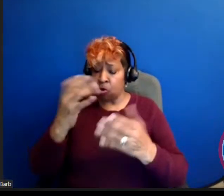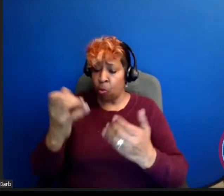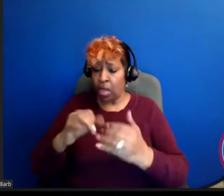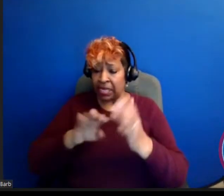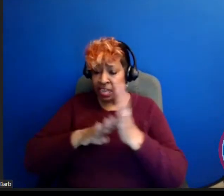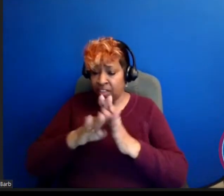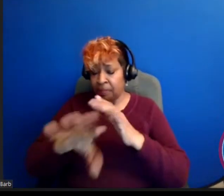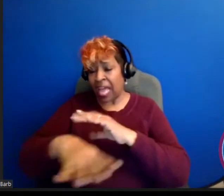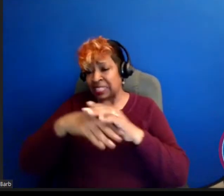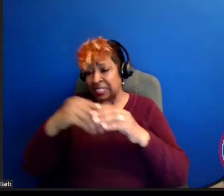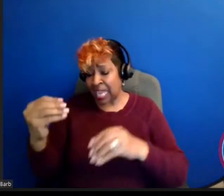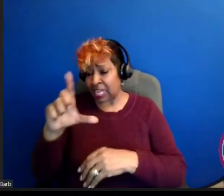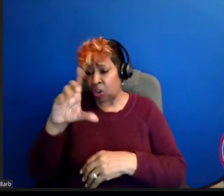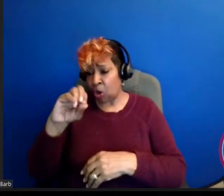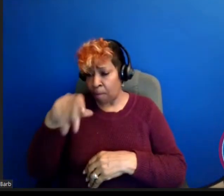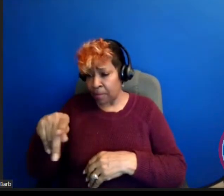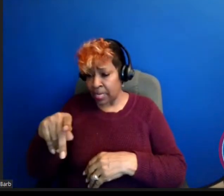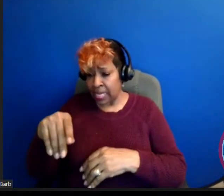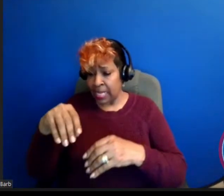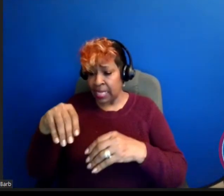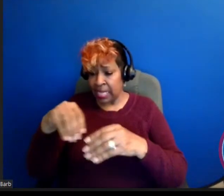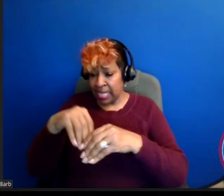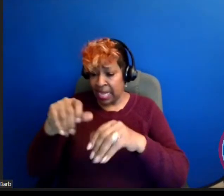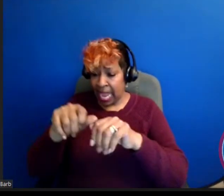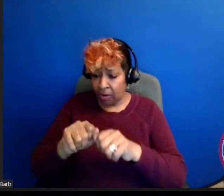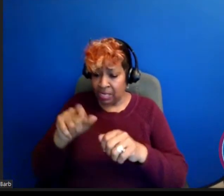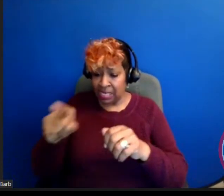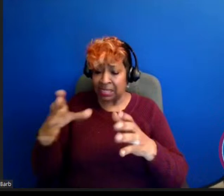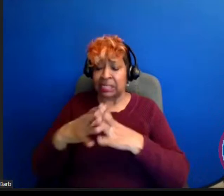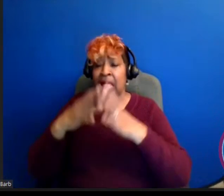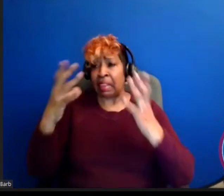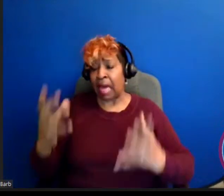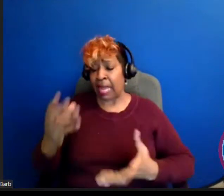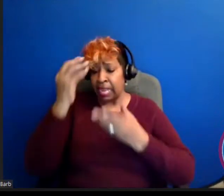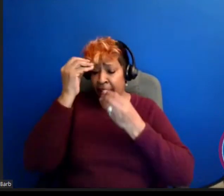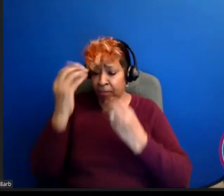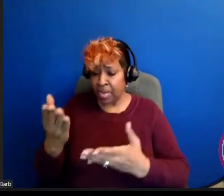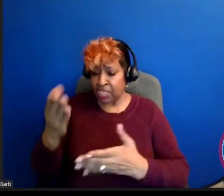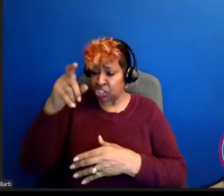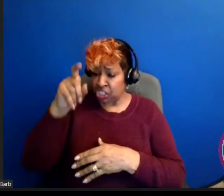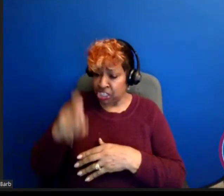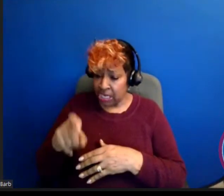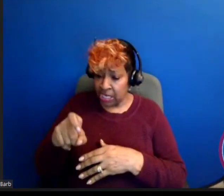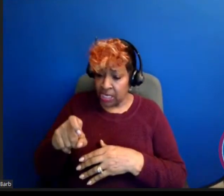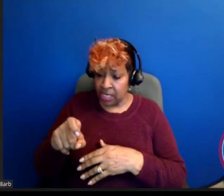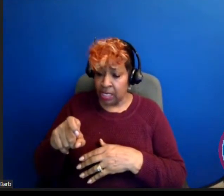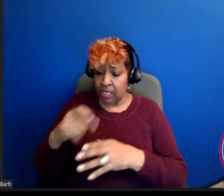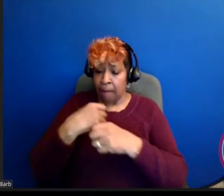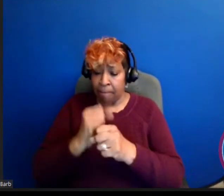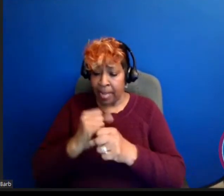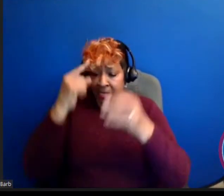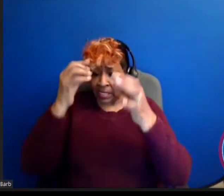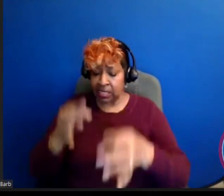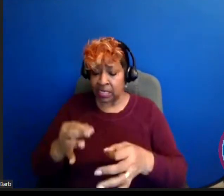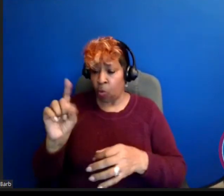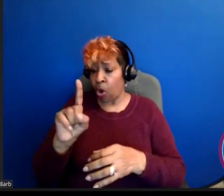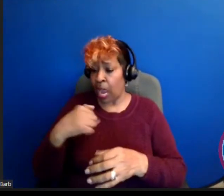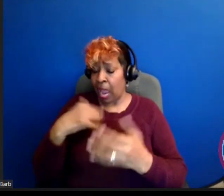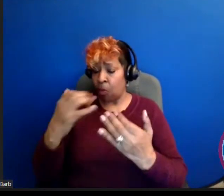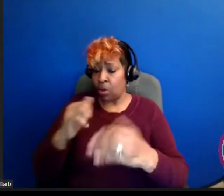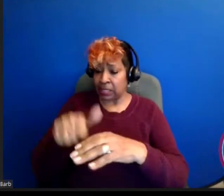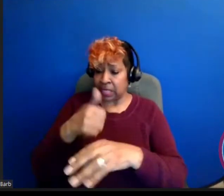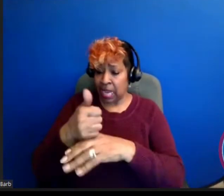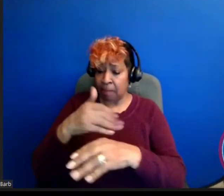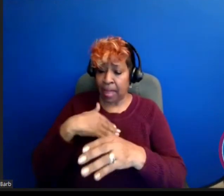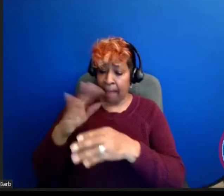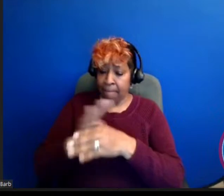in the areas, it's just a lot of information that's needed in making decisions on where I want to put my business in Roseland